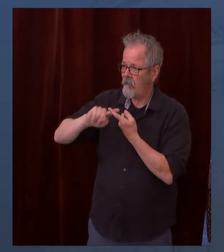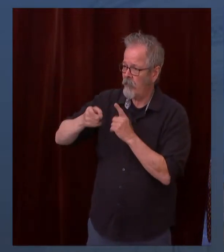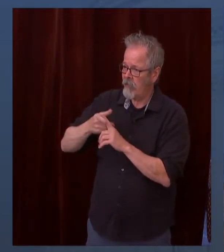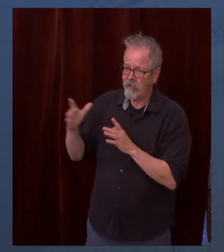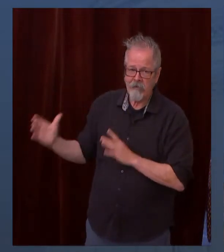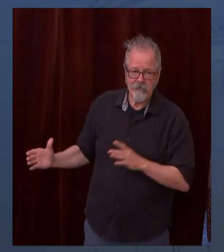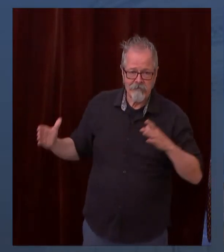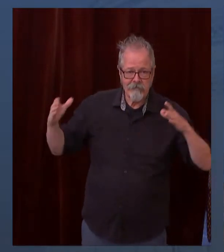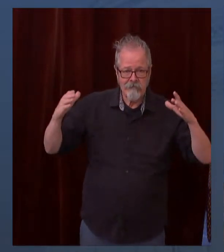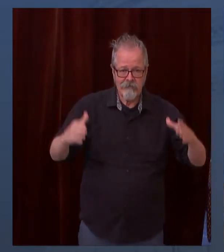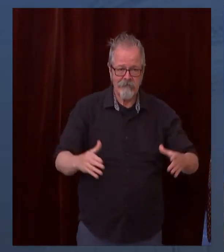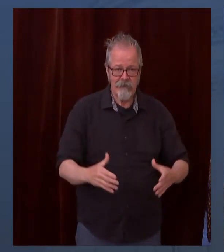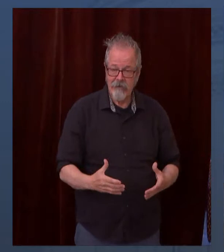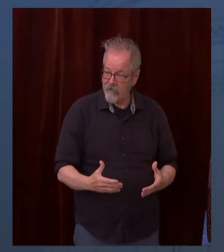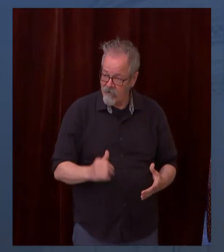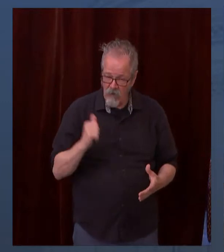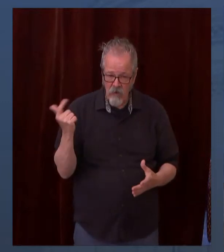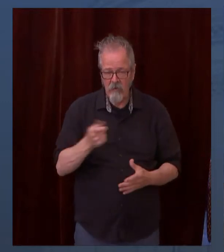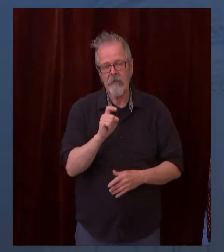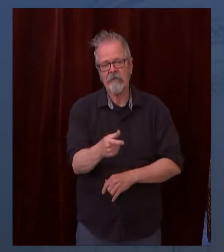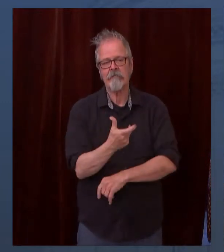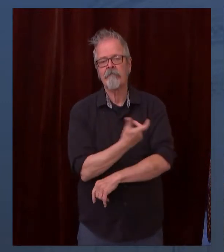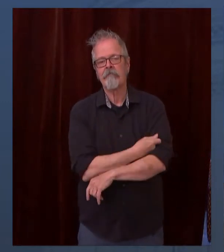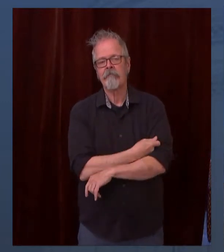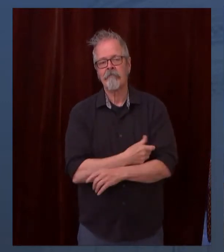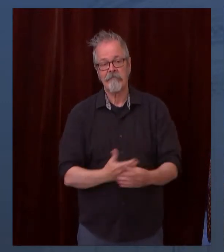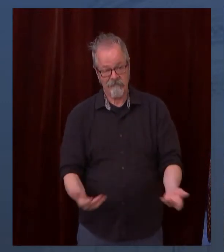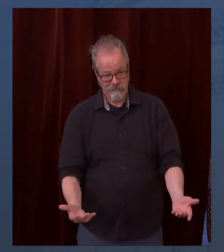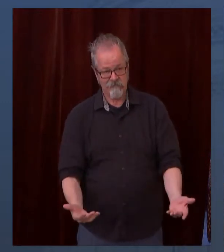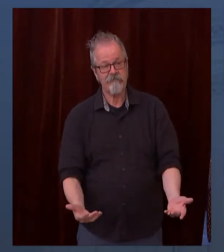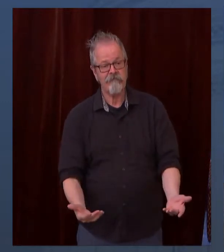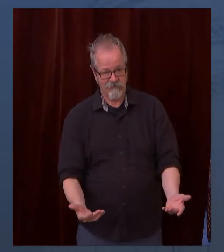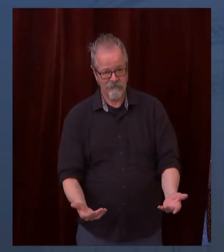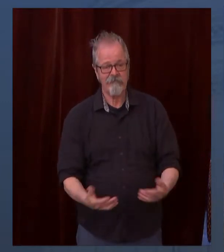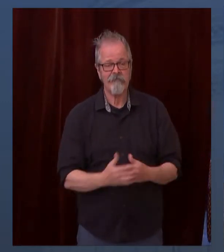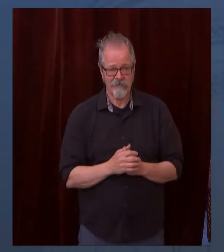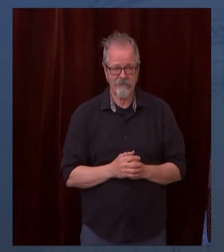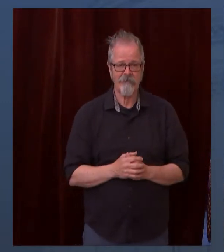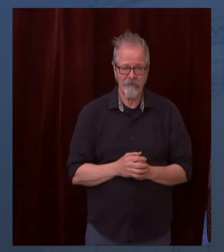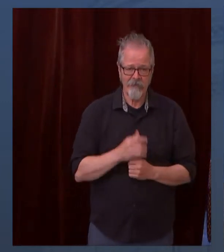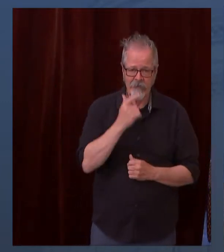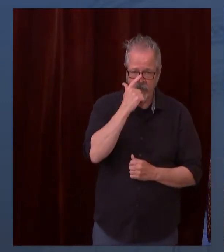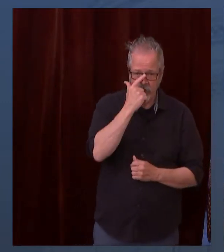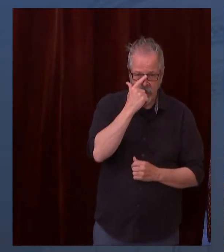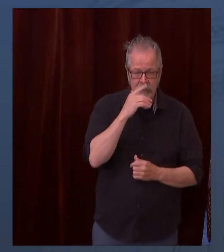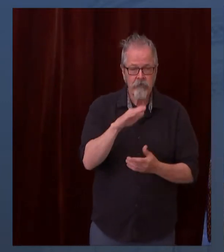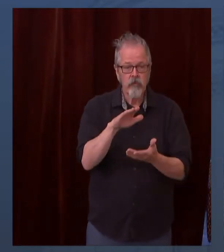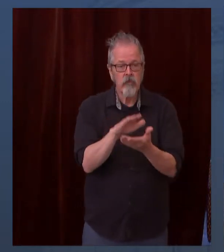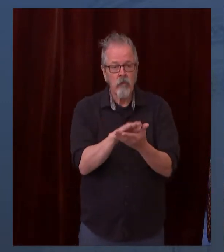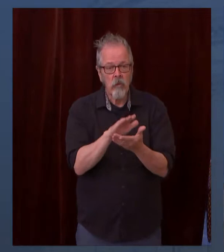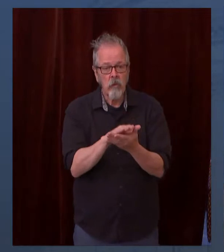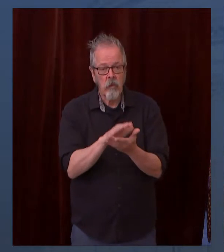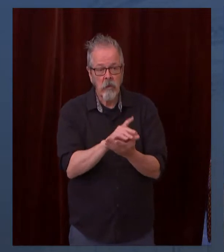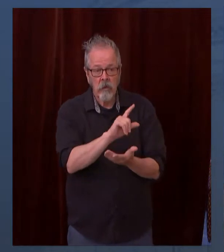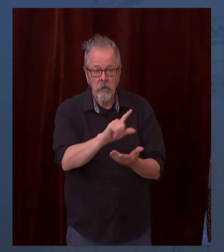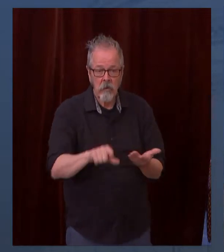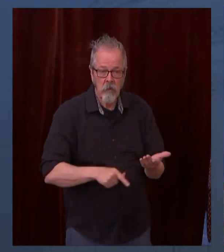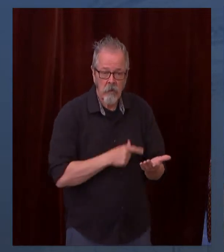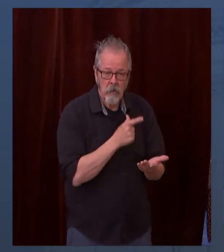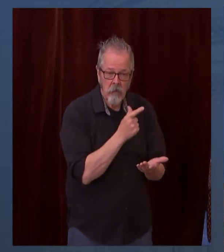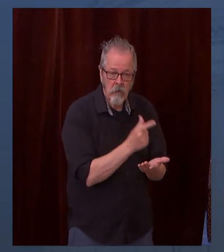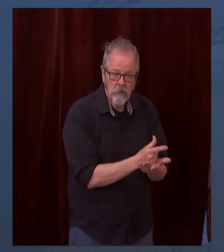graduation. Ability to have school graduations will be much more flexible to allow people to have those graduation